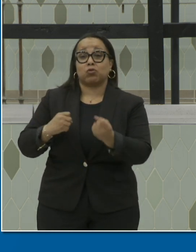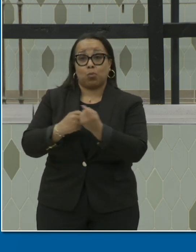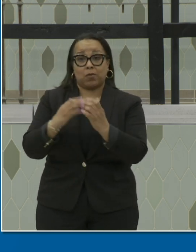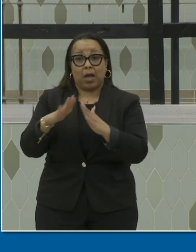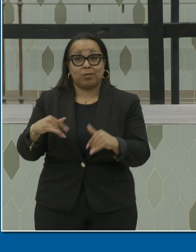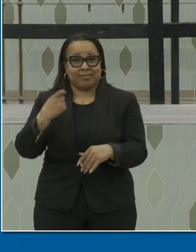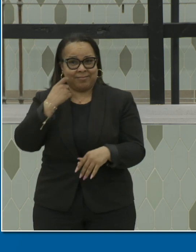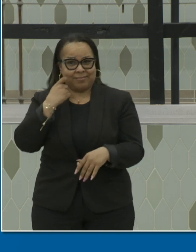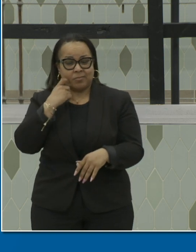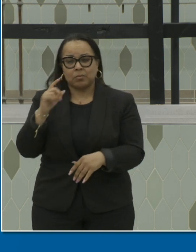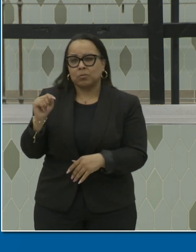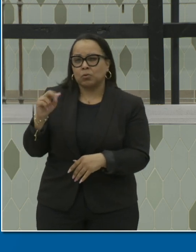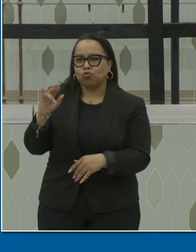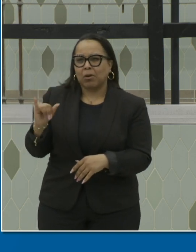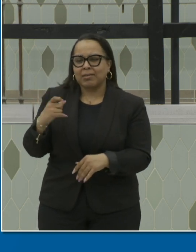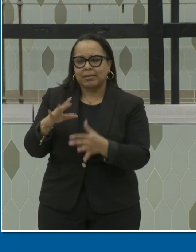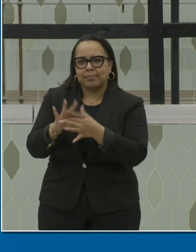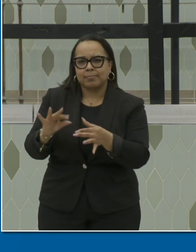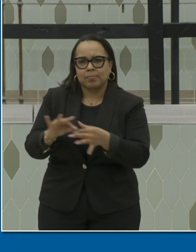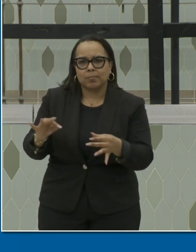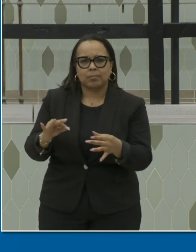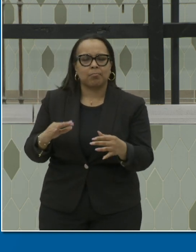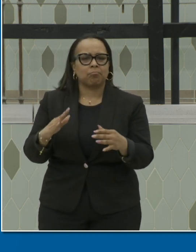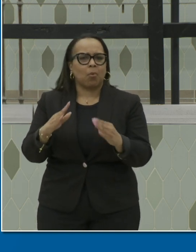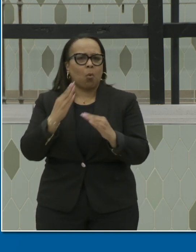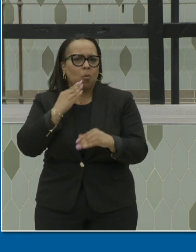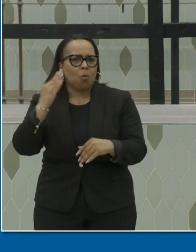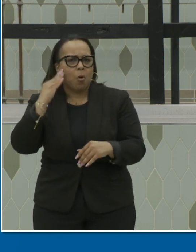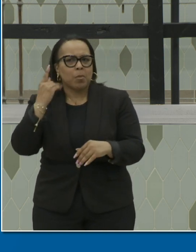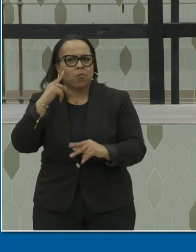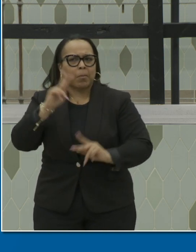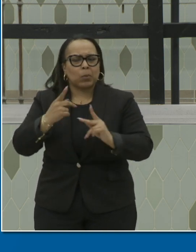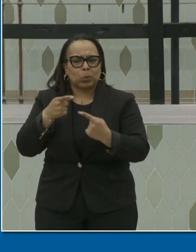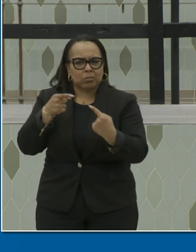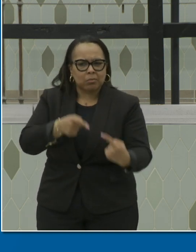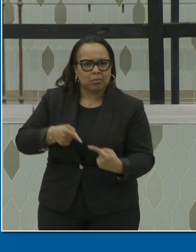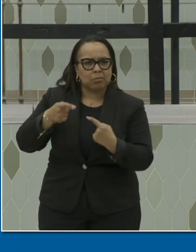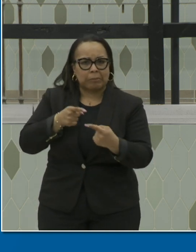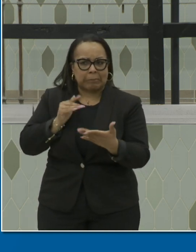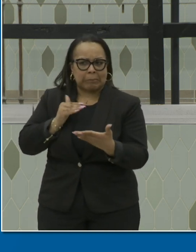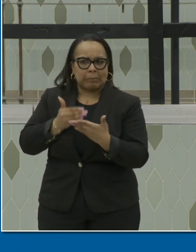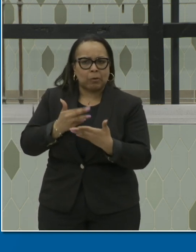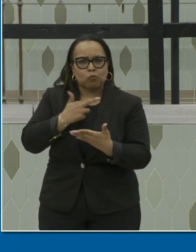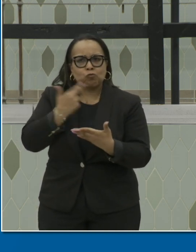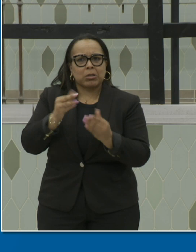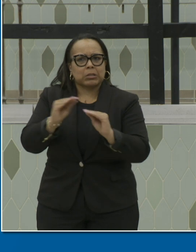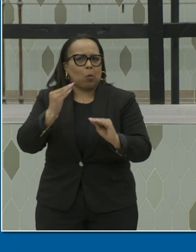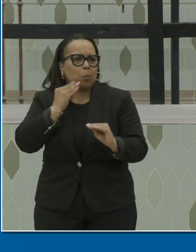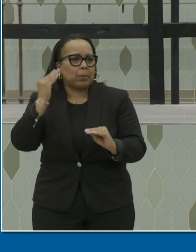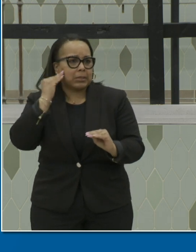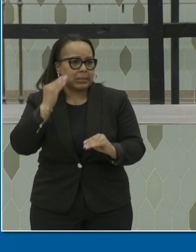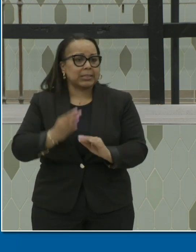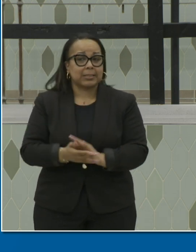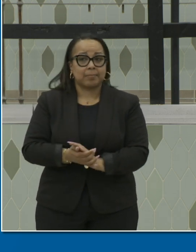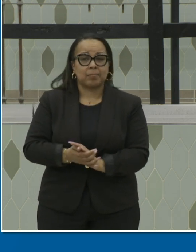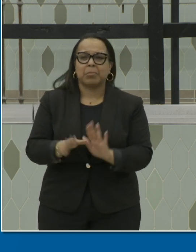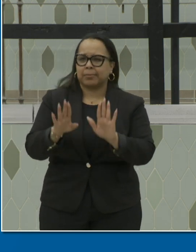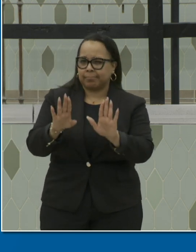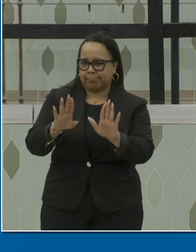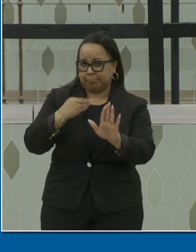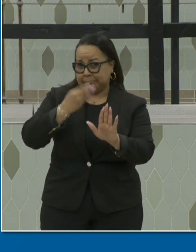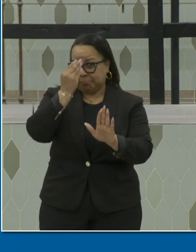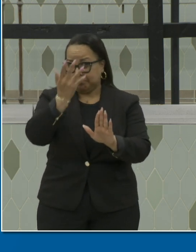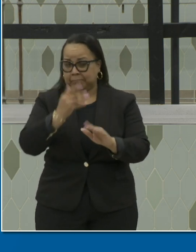like what you heard Tracy describe, housing designed for people struggling with homelessness. But let me say